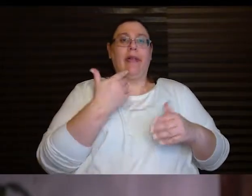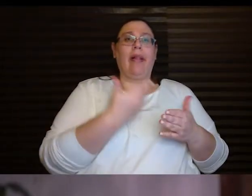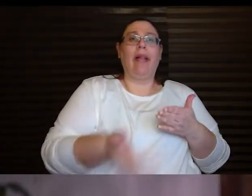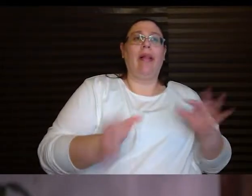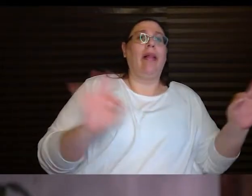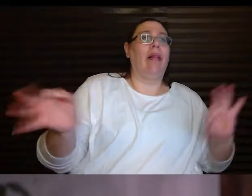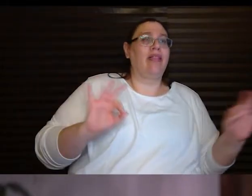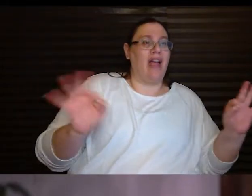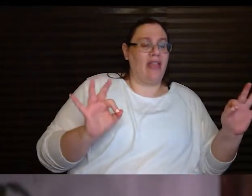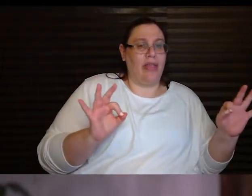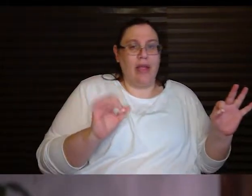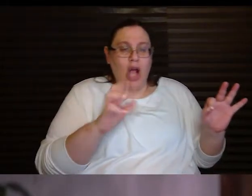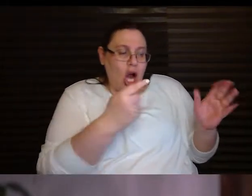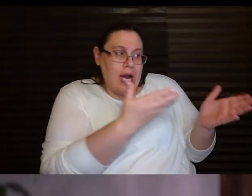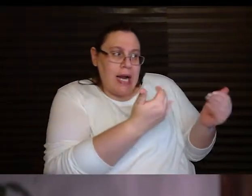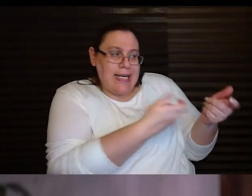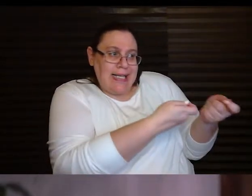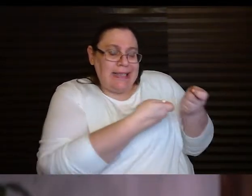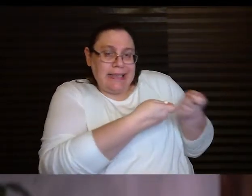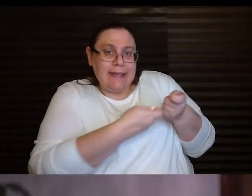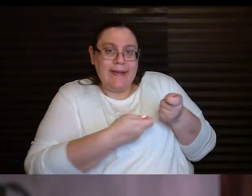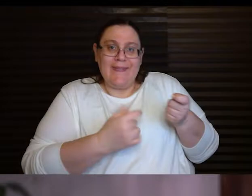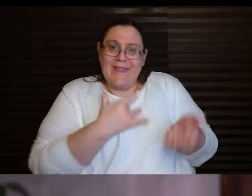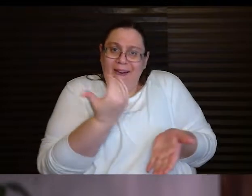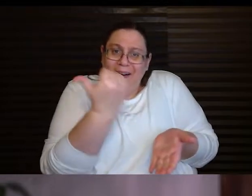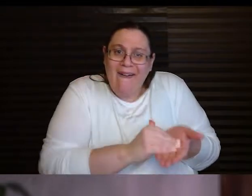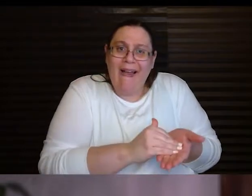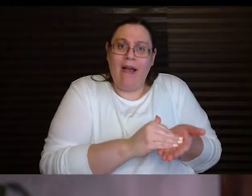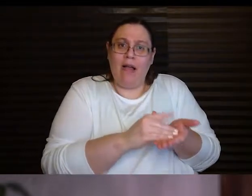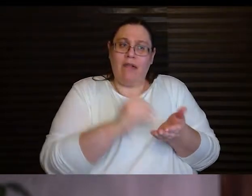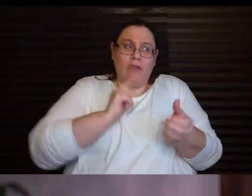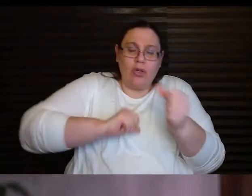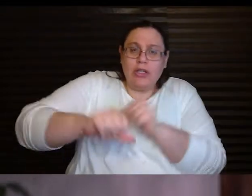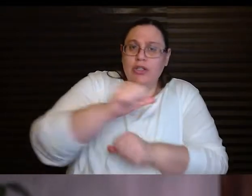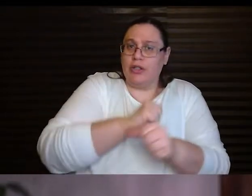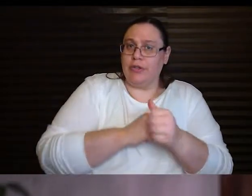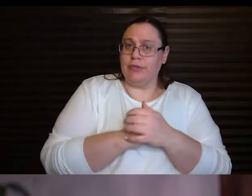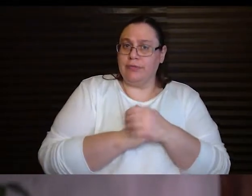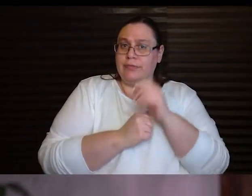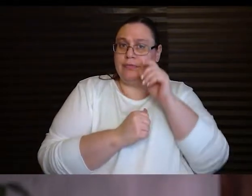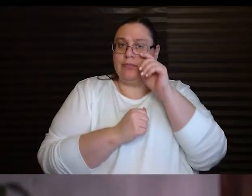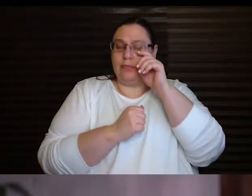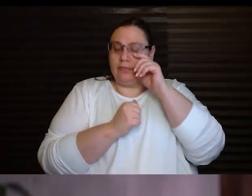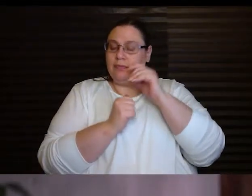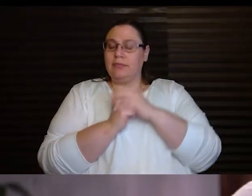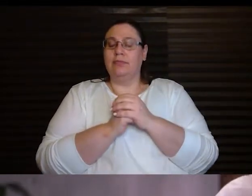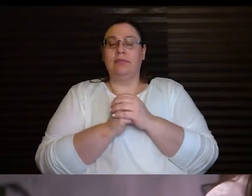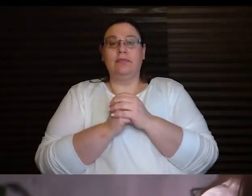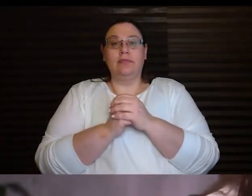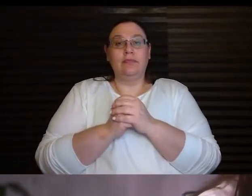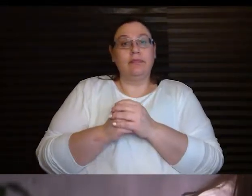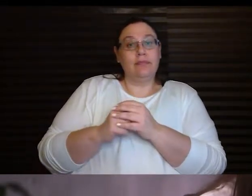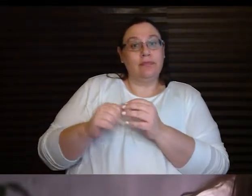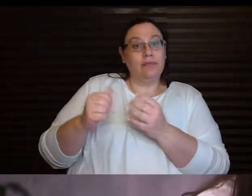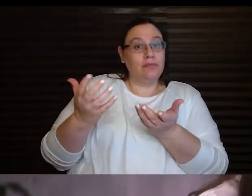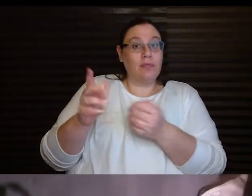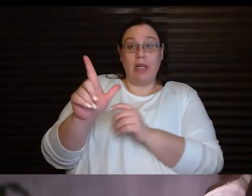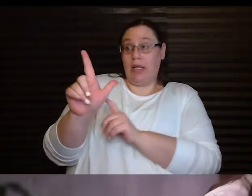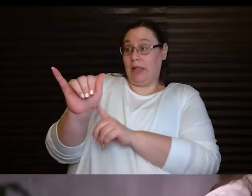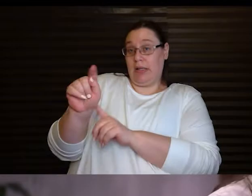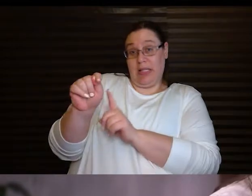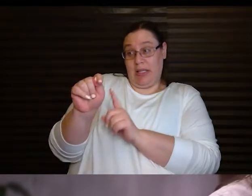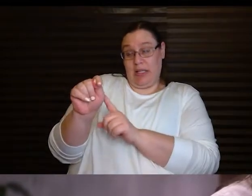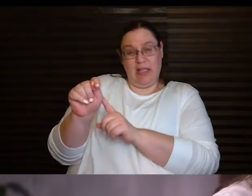numbness, restoring the ability to feel for one another. So if literature